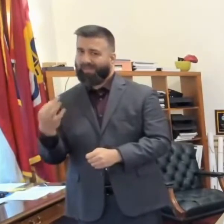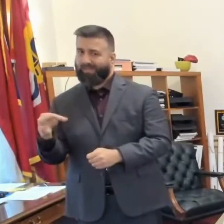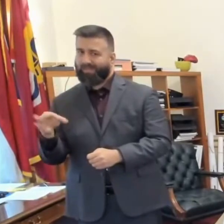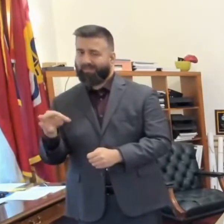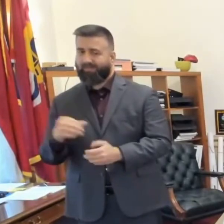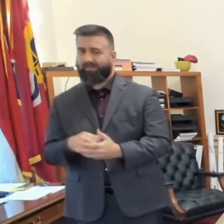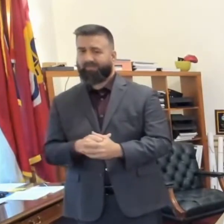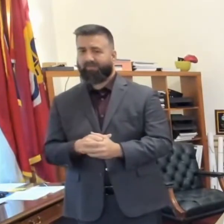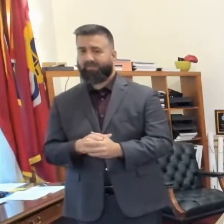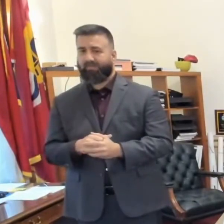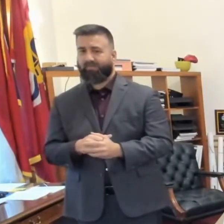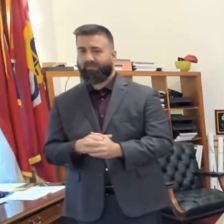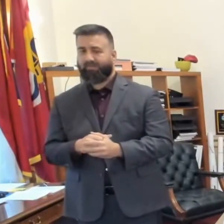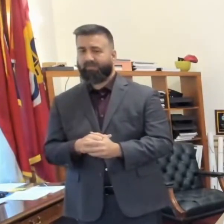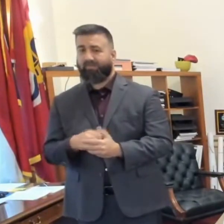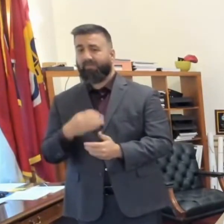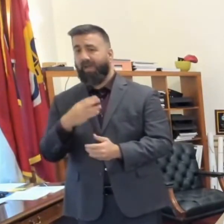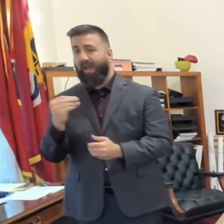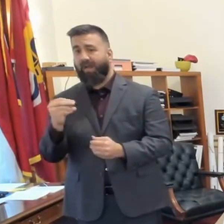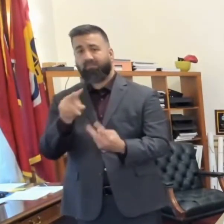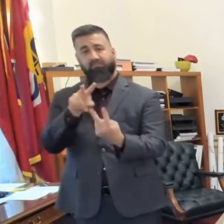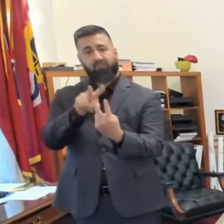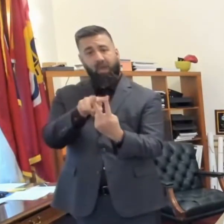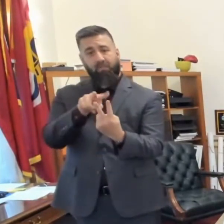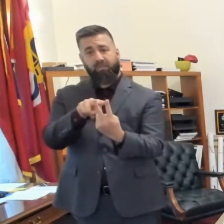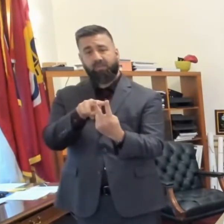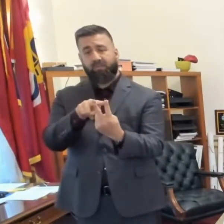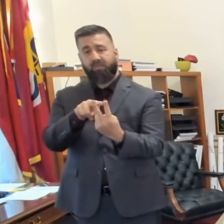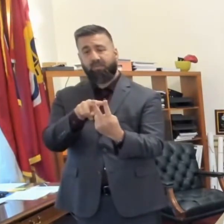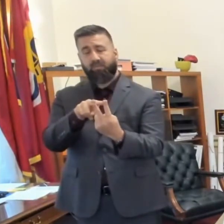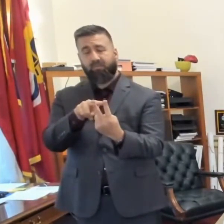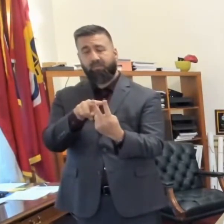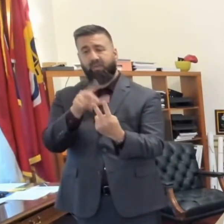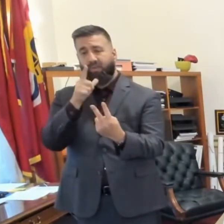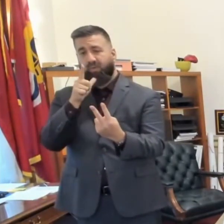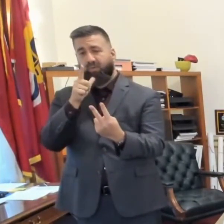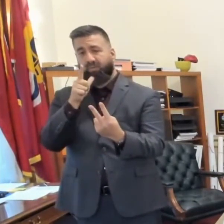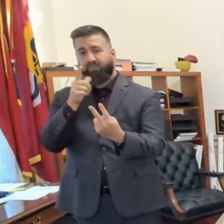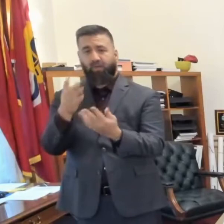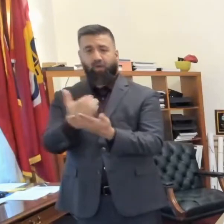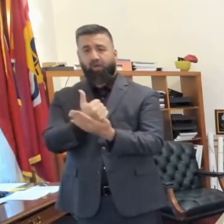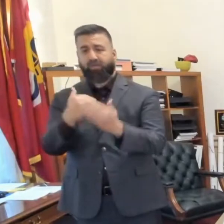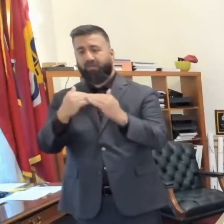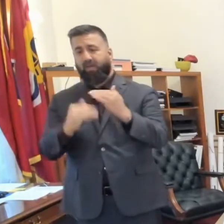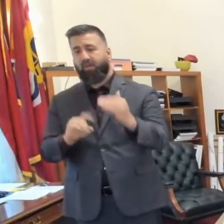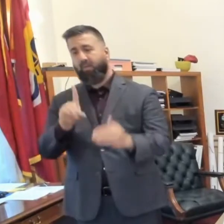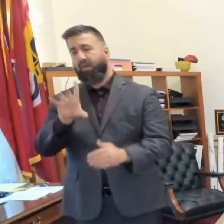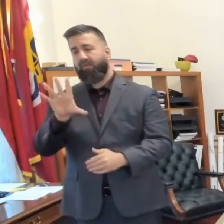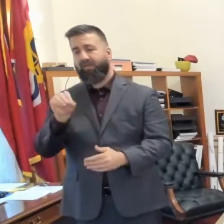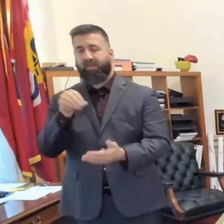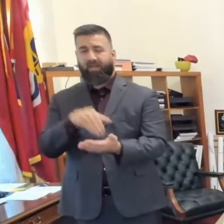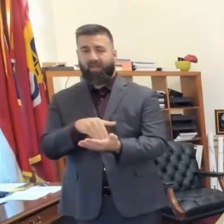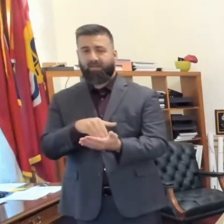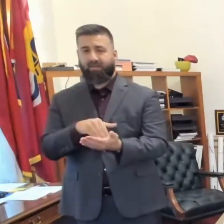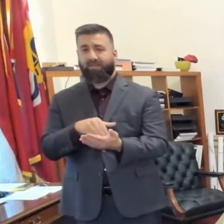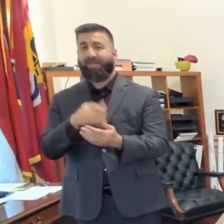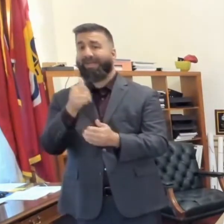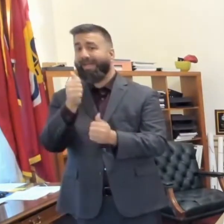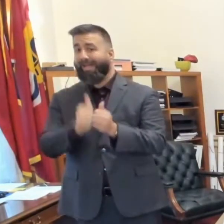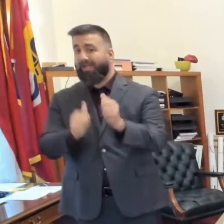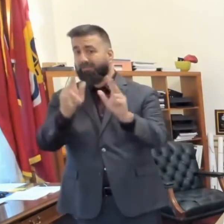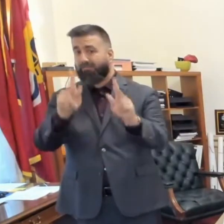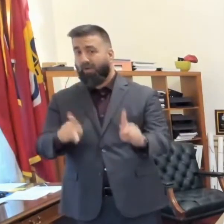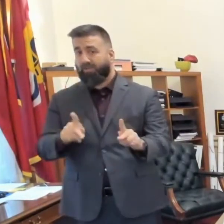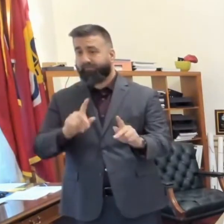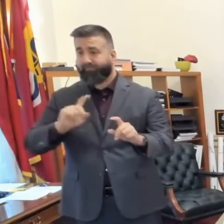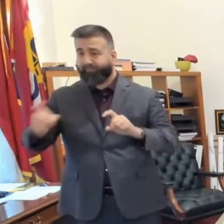those who and couples who make under 150 who file a joint return will get $600 each,